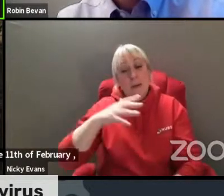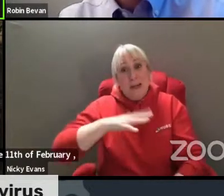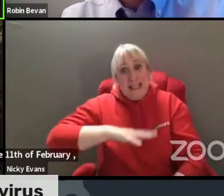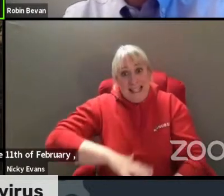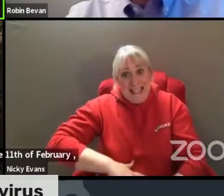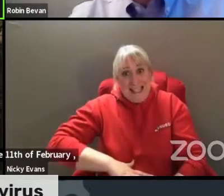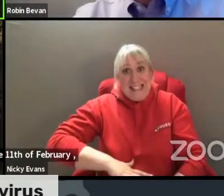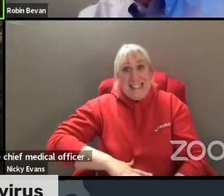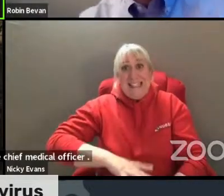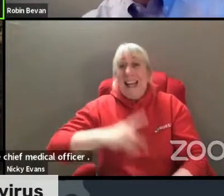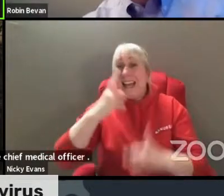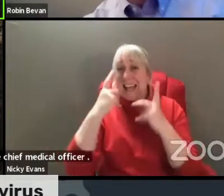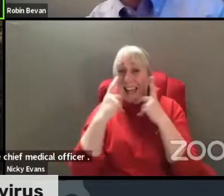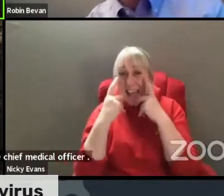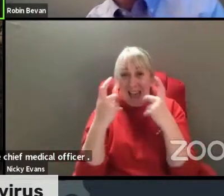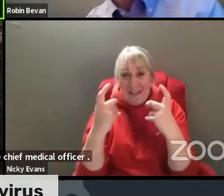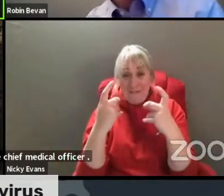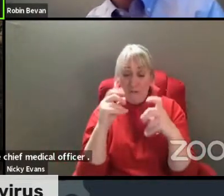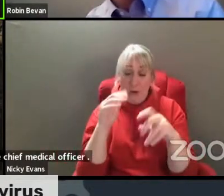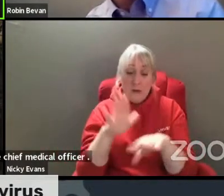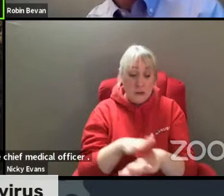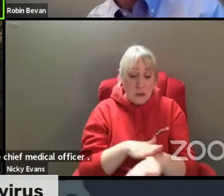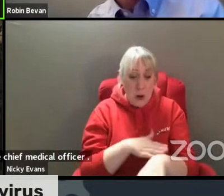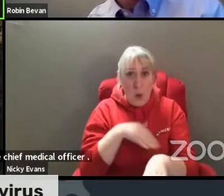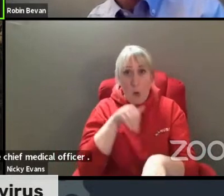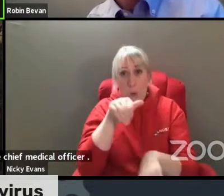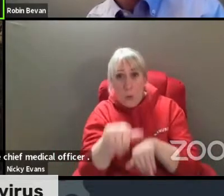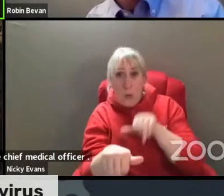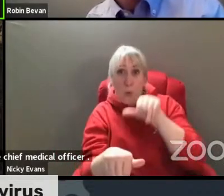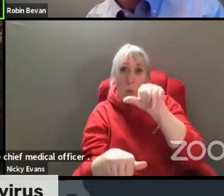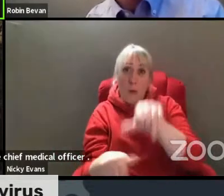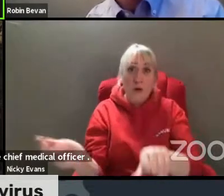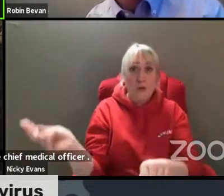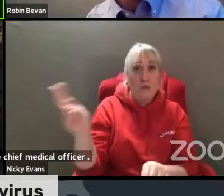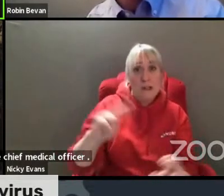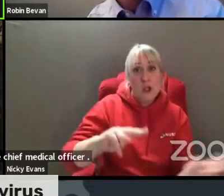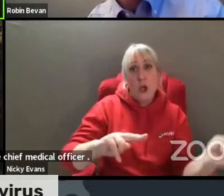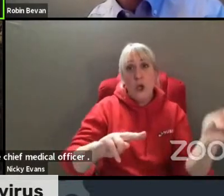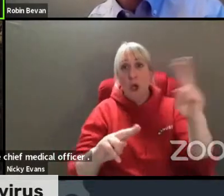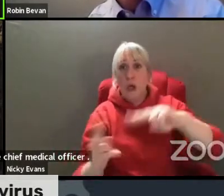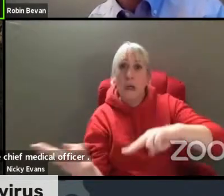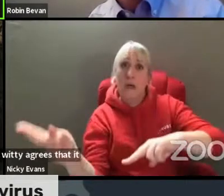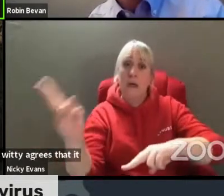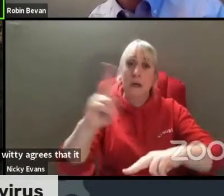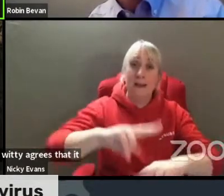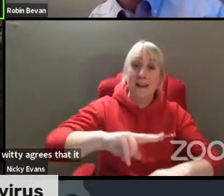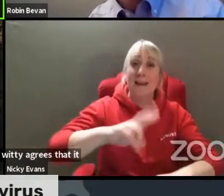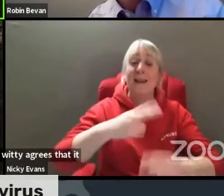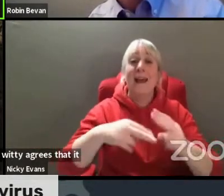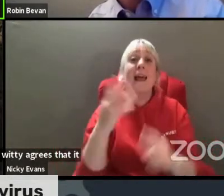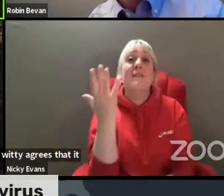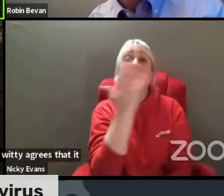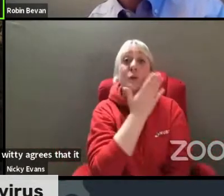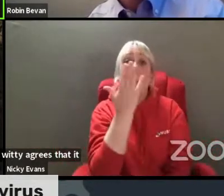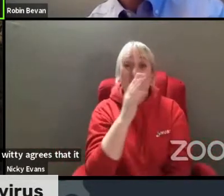schools, starting with primary, so that if schools' infection rates rose too quickly, actions could be